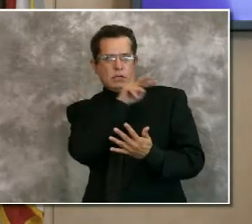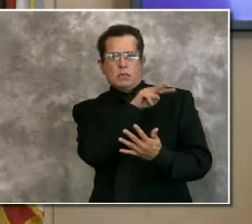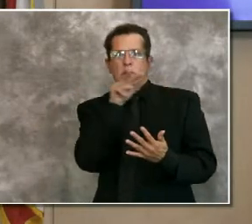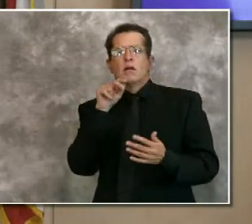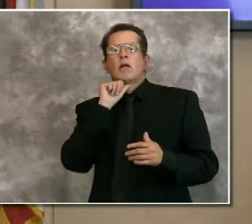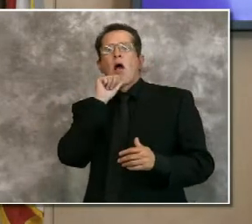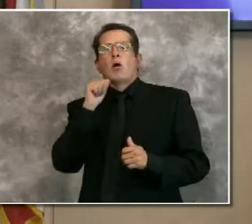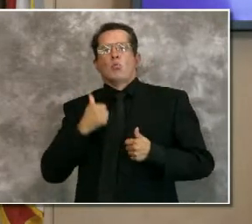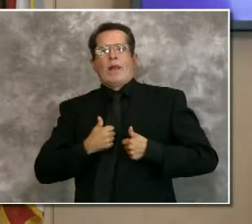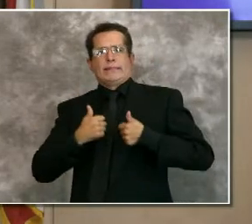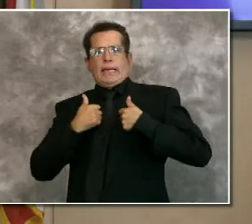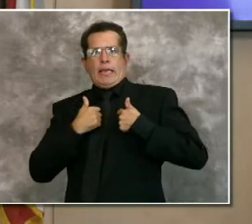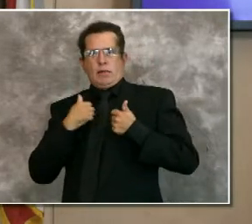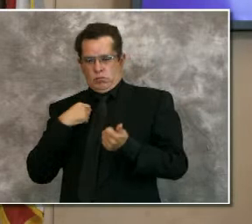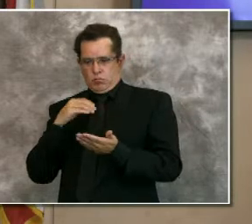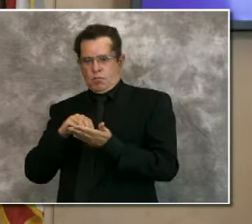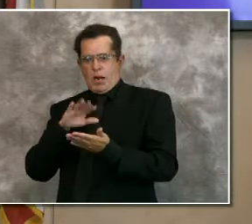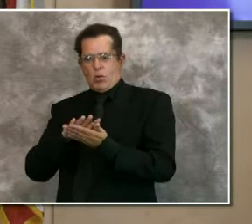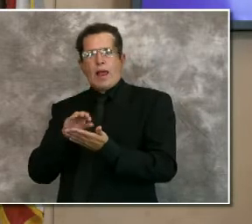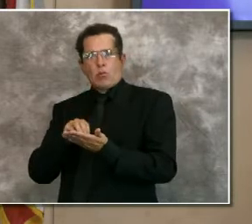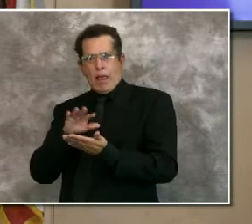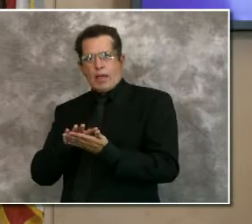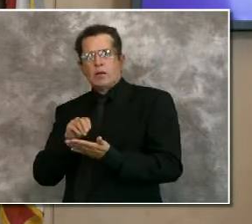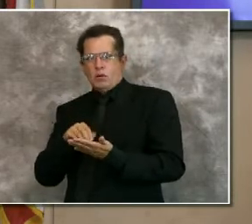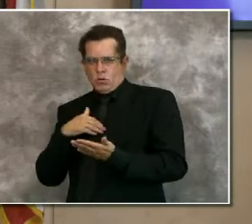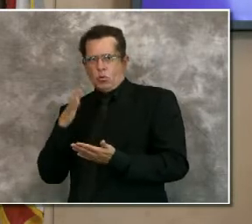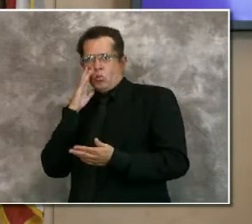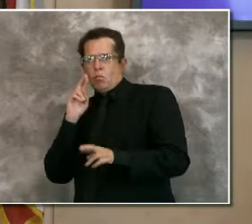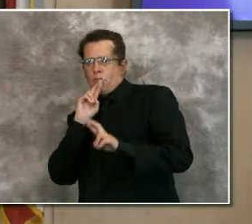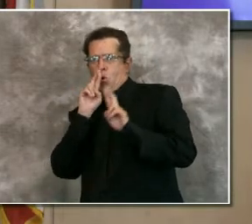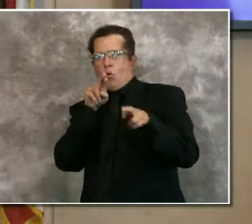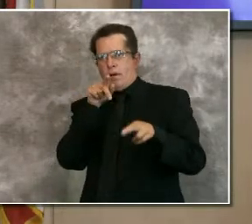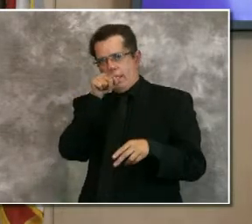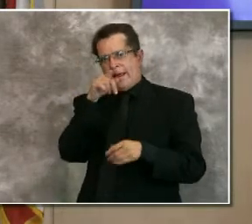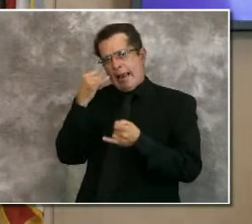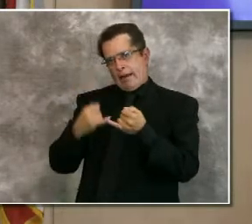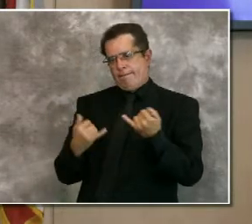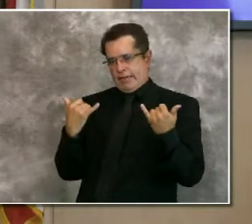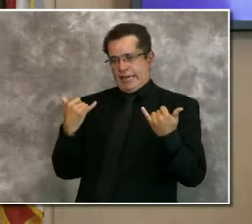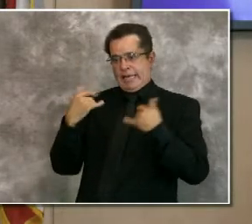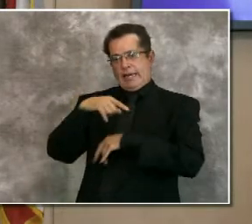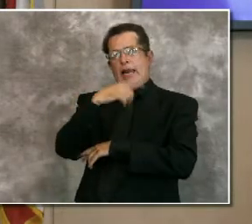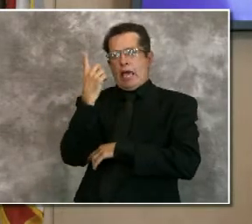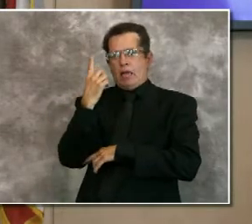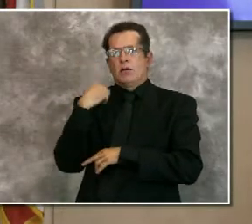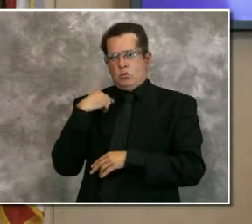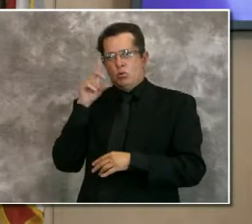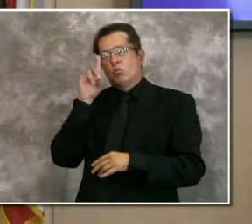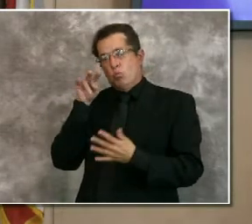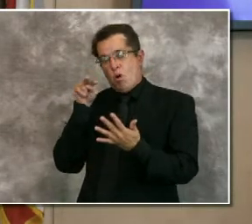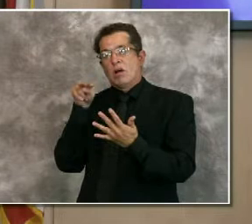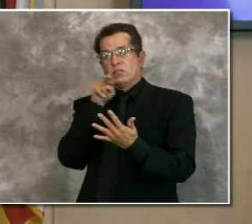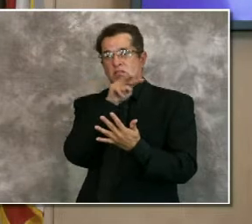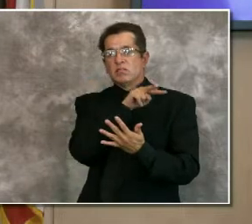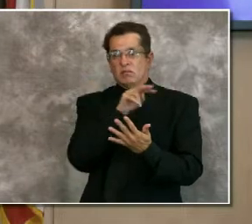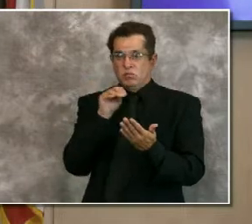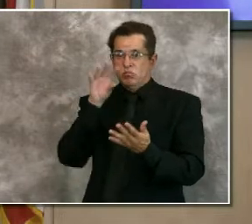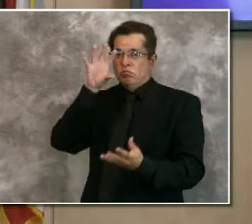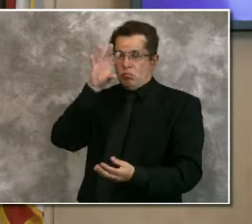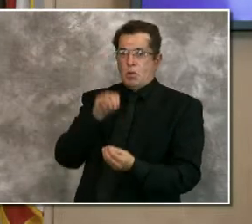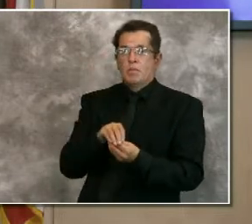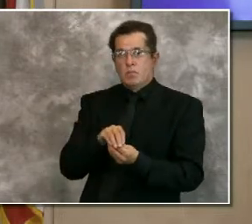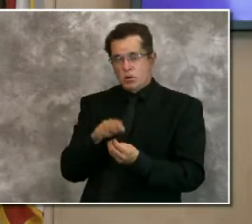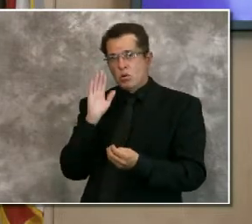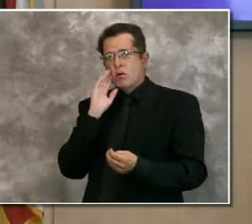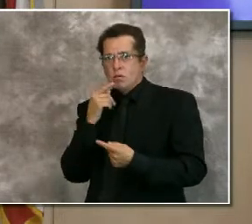as a separate number, and we will get that total number to you by the end of today. Again, I check on that